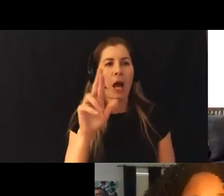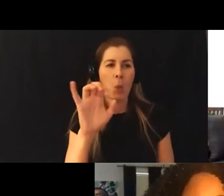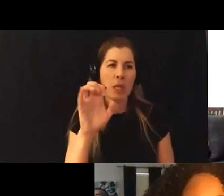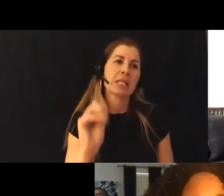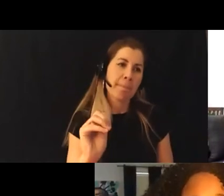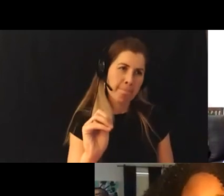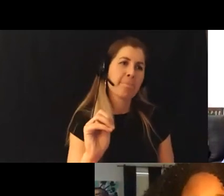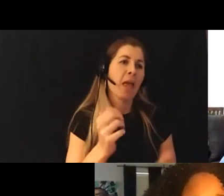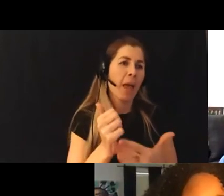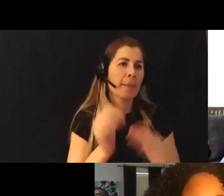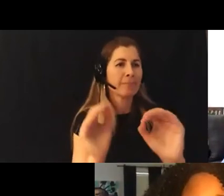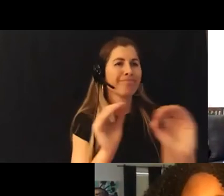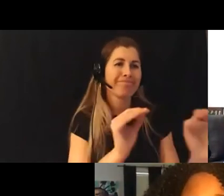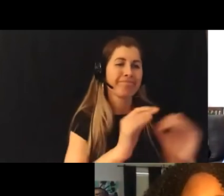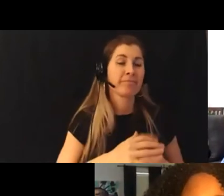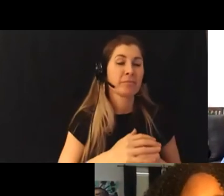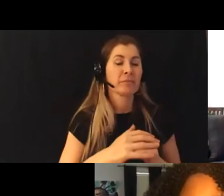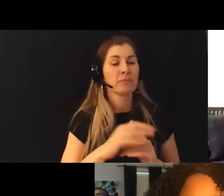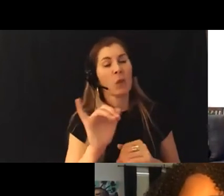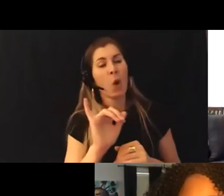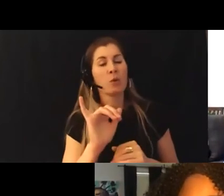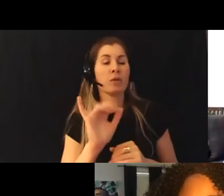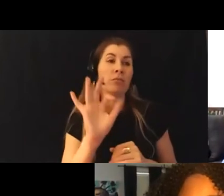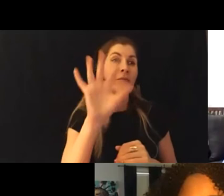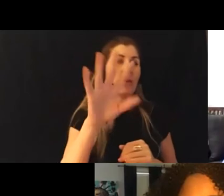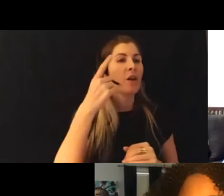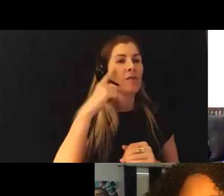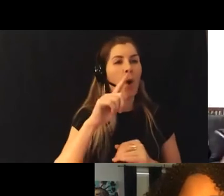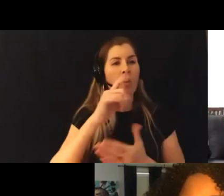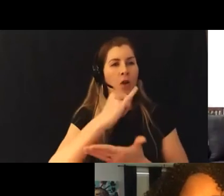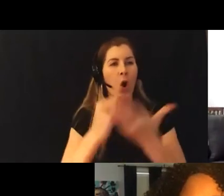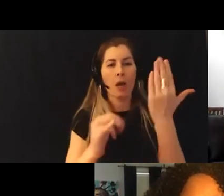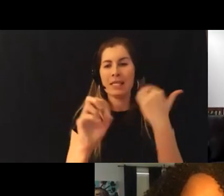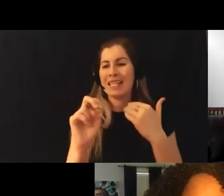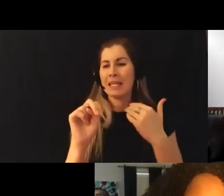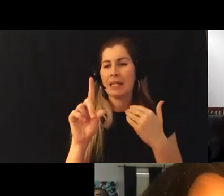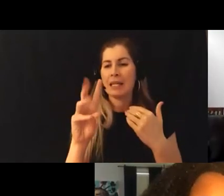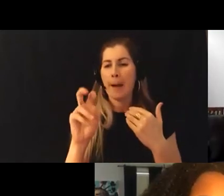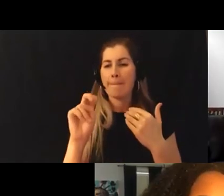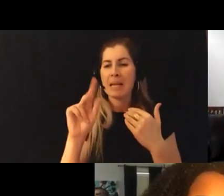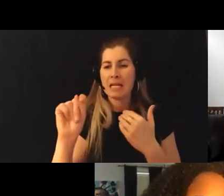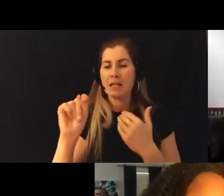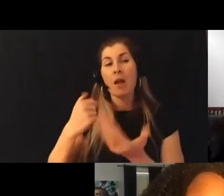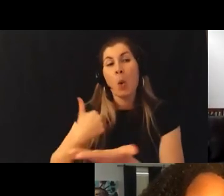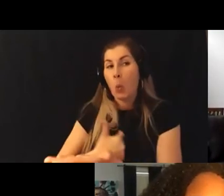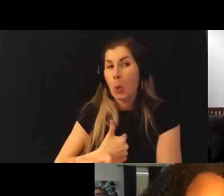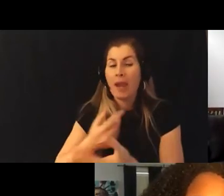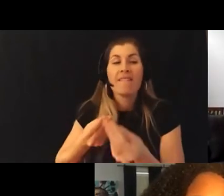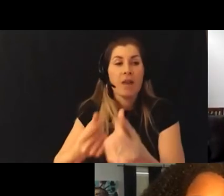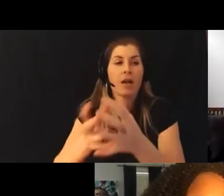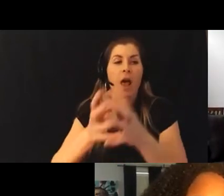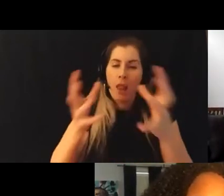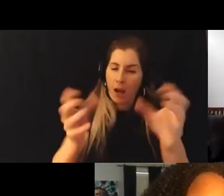pedagogy. And I just want to put in a plug for the Arts Endowment. We fund a lot of organizational professional